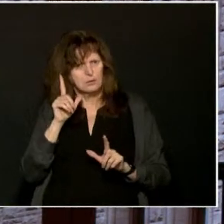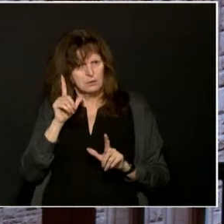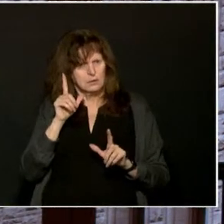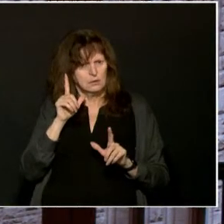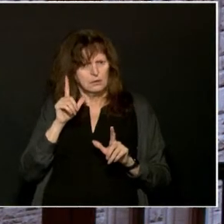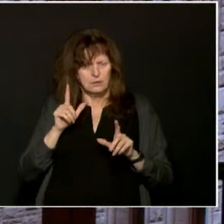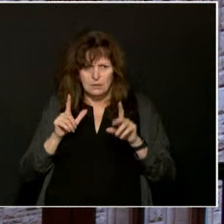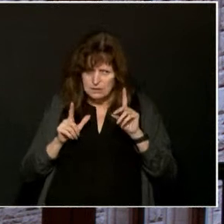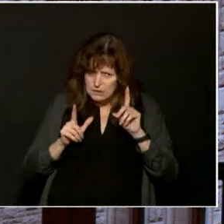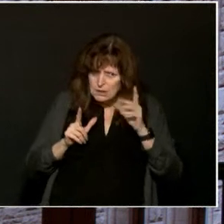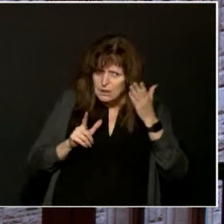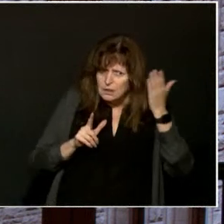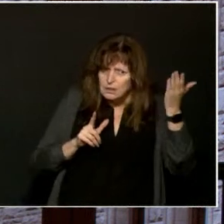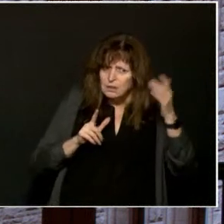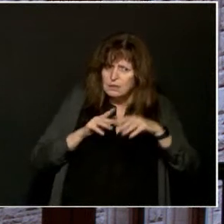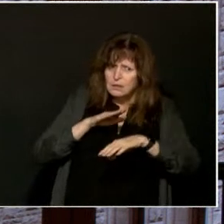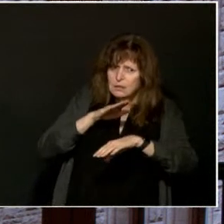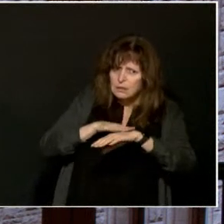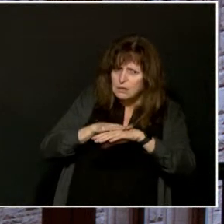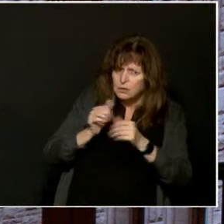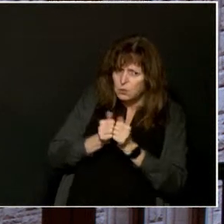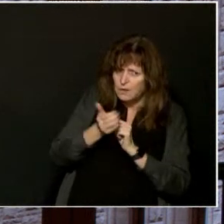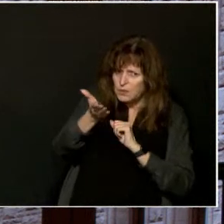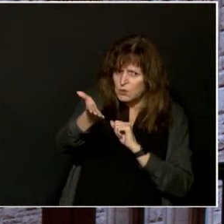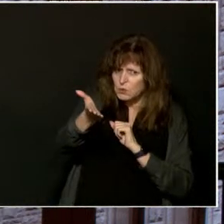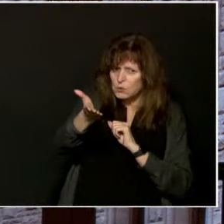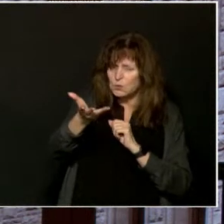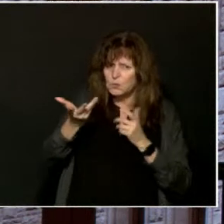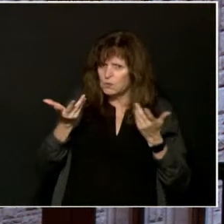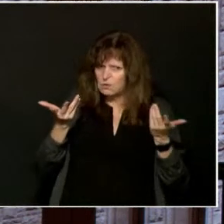good idea to gather students and parents for year-end parties?